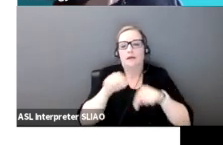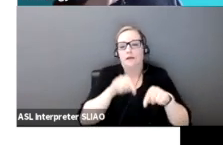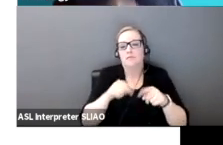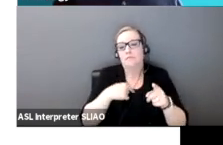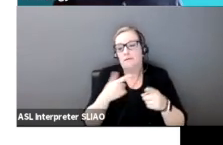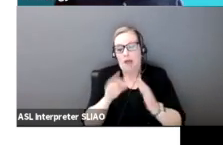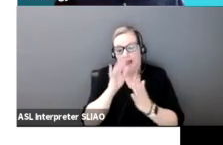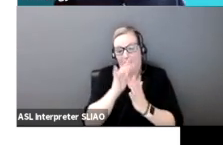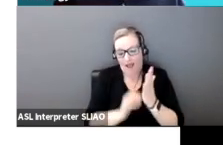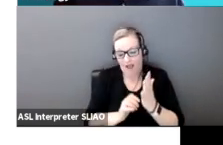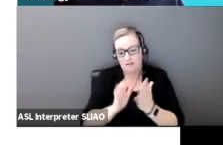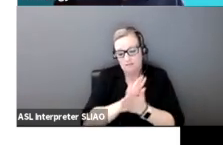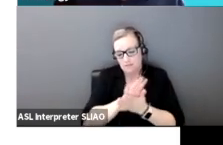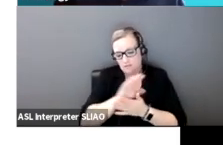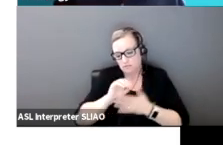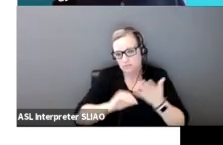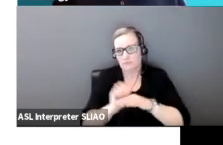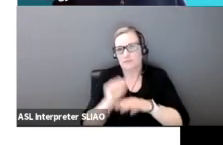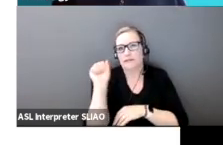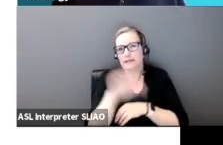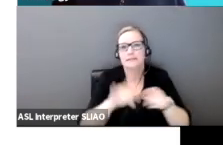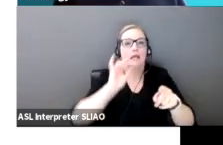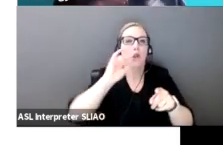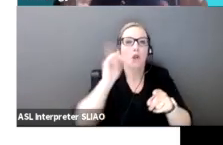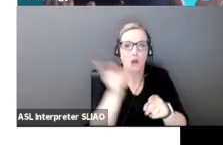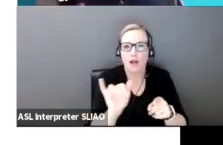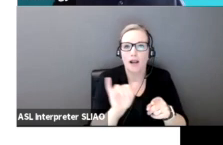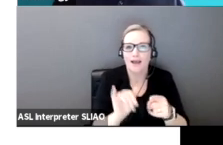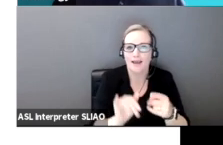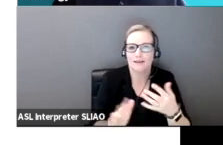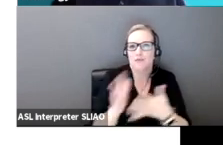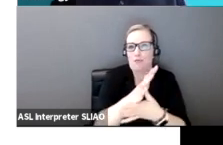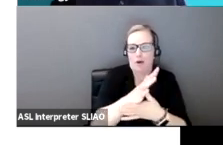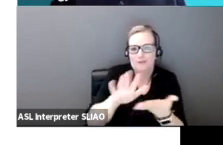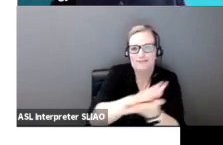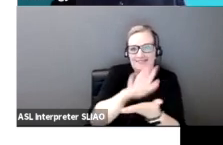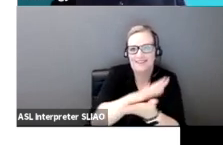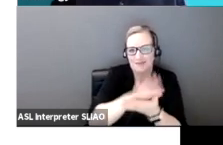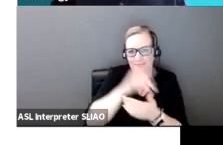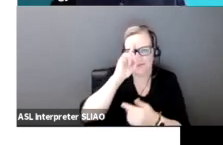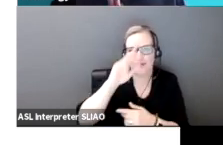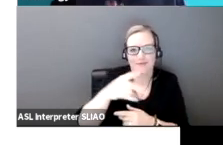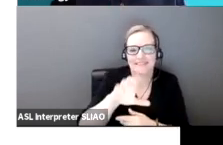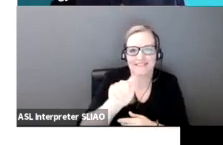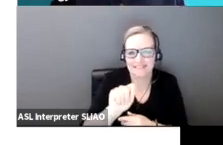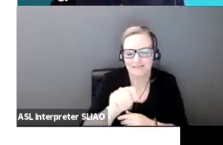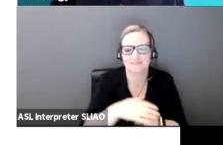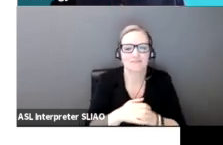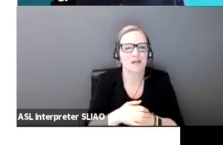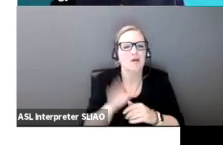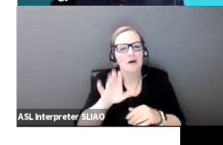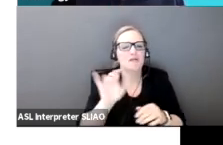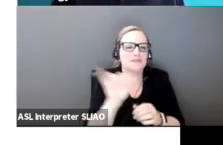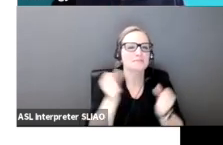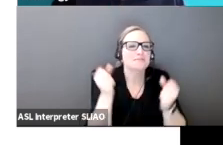PCT application, excuse me. There are a number of caveats to that, and I'm happy to cover